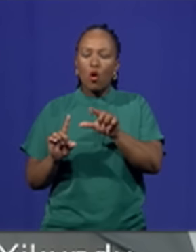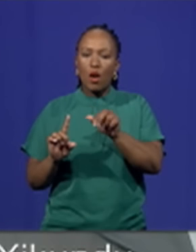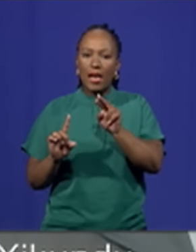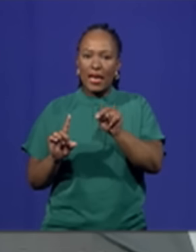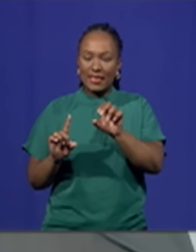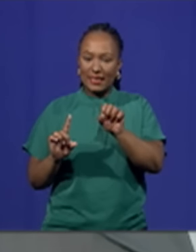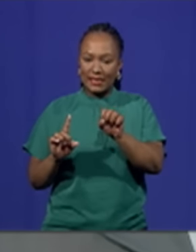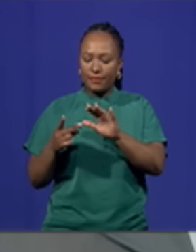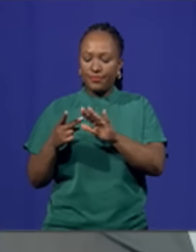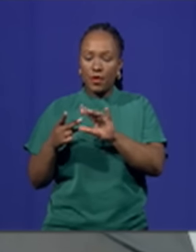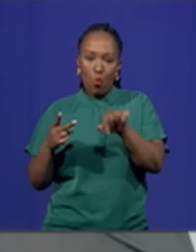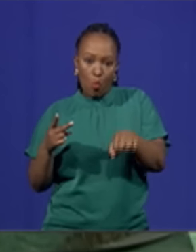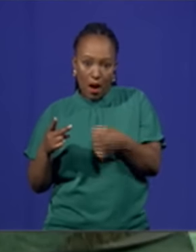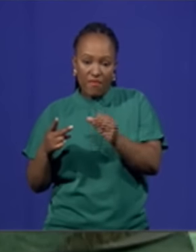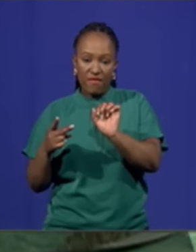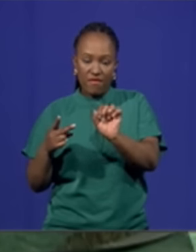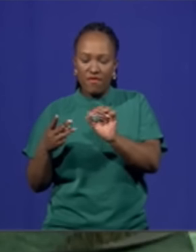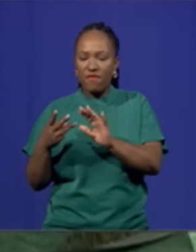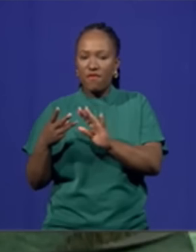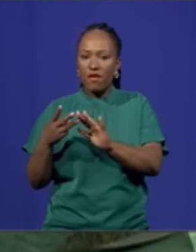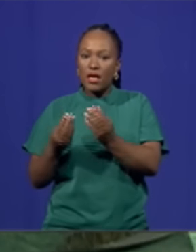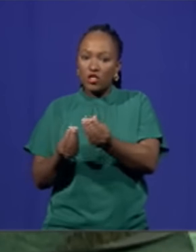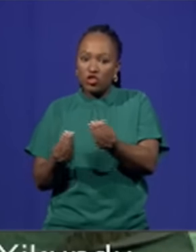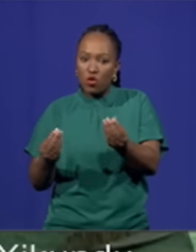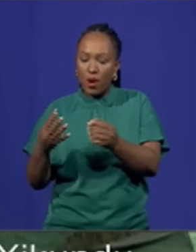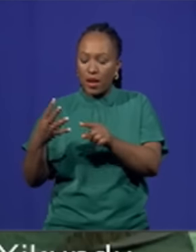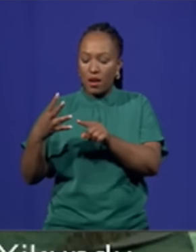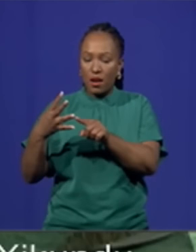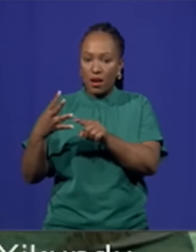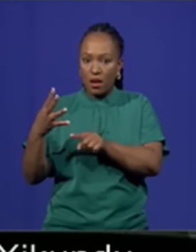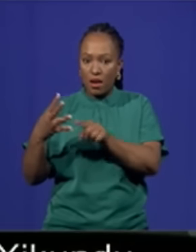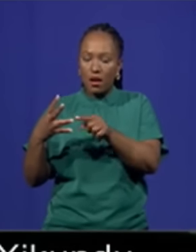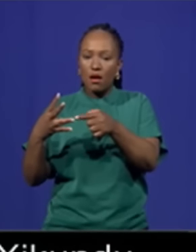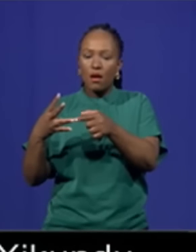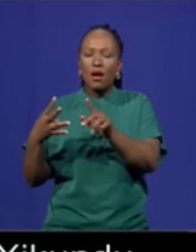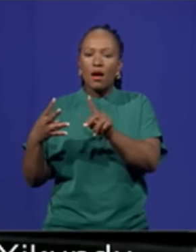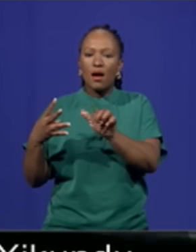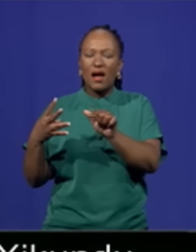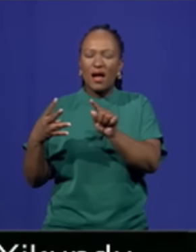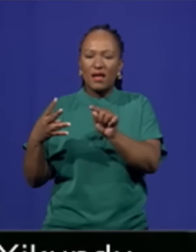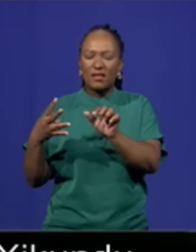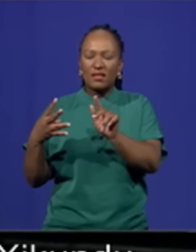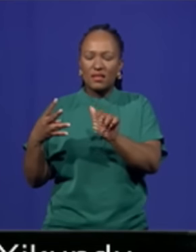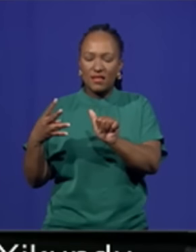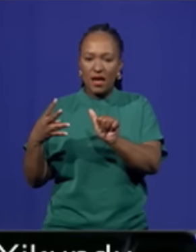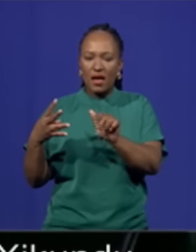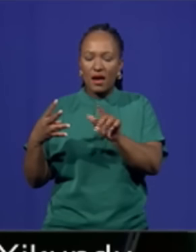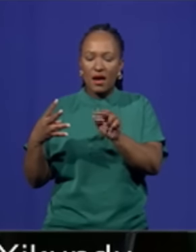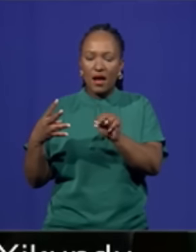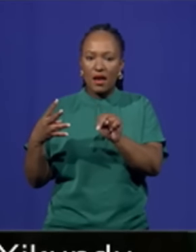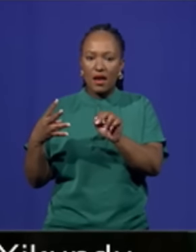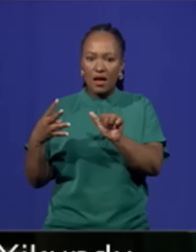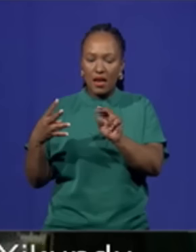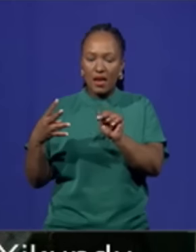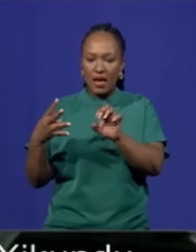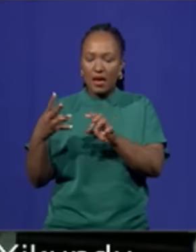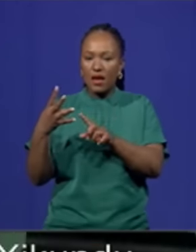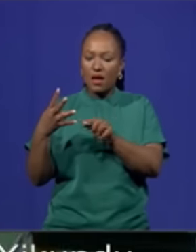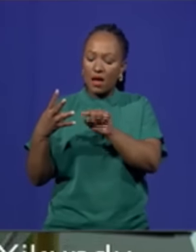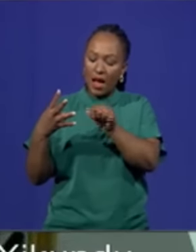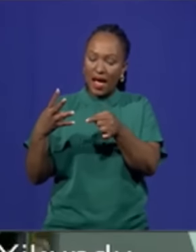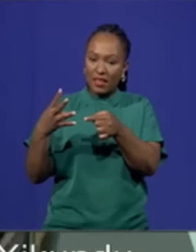gagwe Tintswalo le bana ba bona ba babedi e le go Katekane le Kuhlula ga mmogo le moagišane wa lapa Extra Tlukane ba tlhokofetse